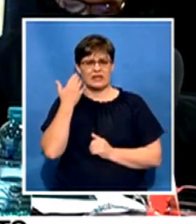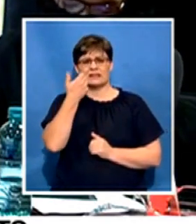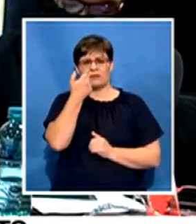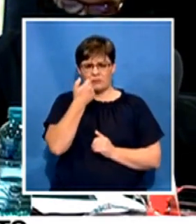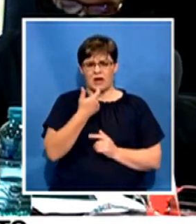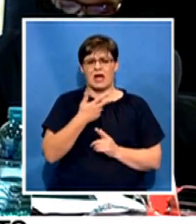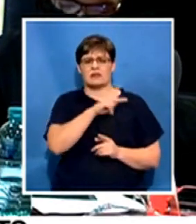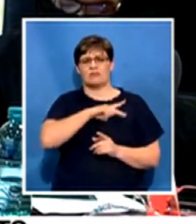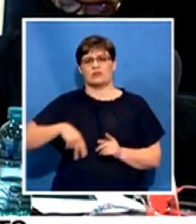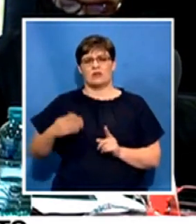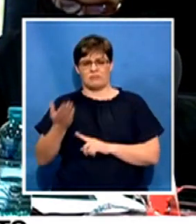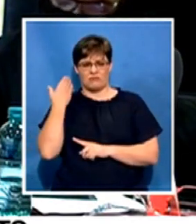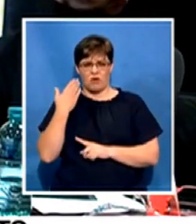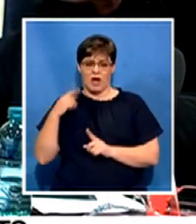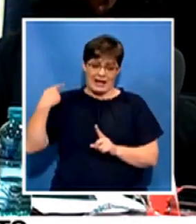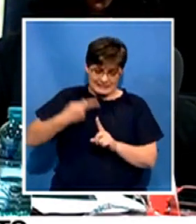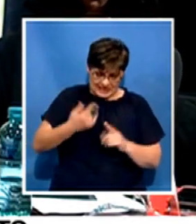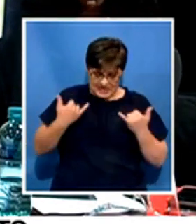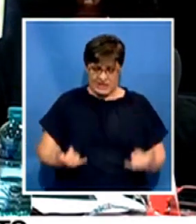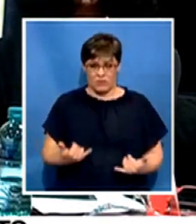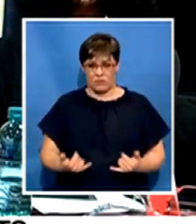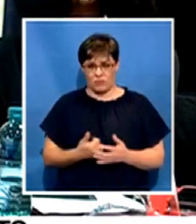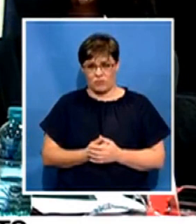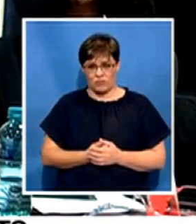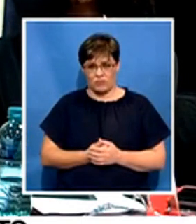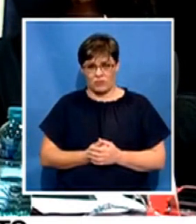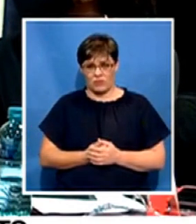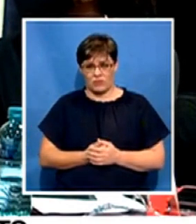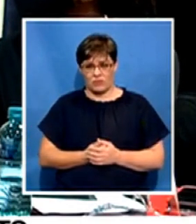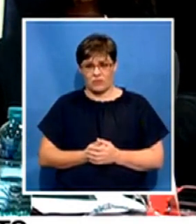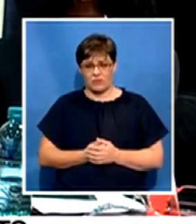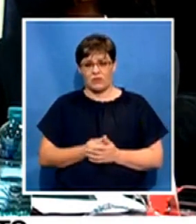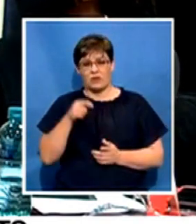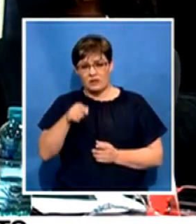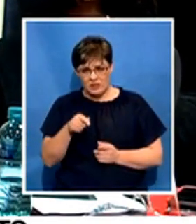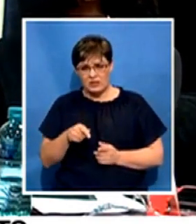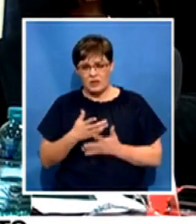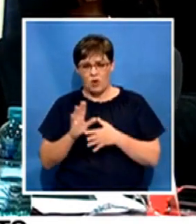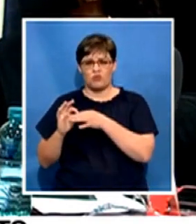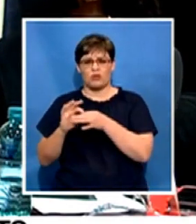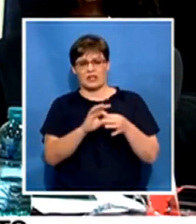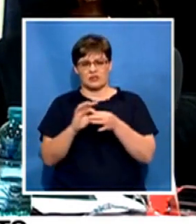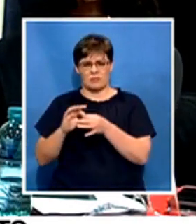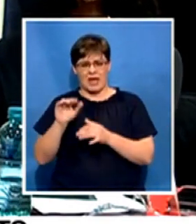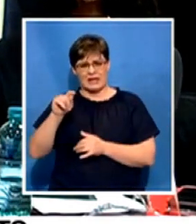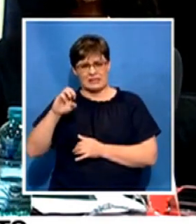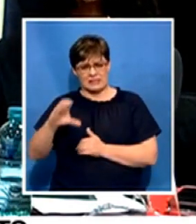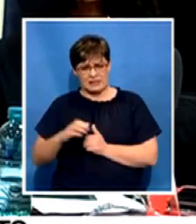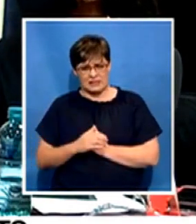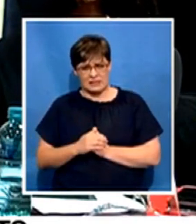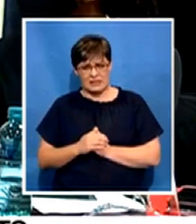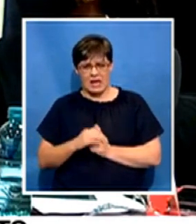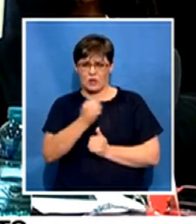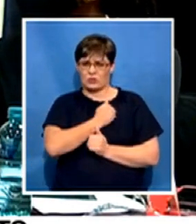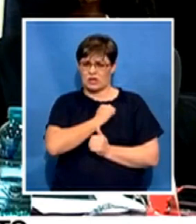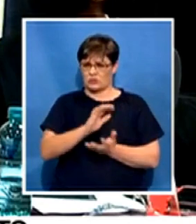administration. Has this love-hate relationship between the ANC and Cosatu been addressed in these meetings